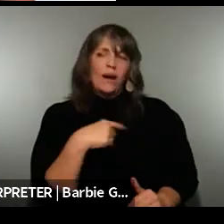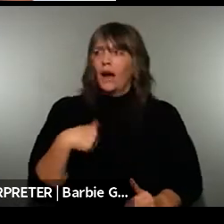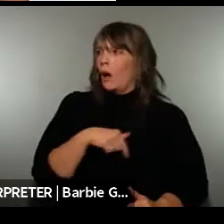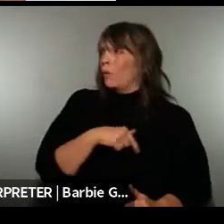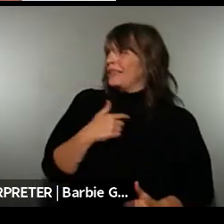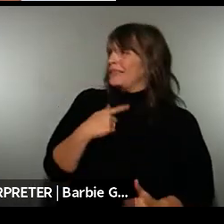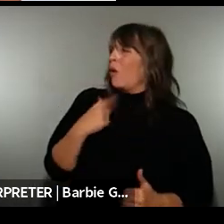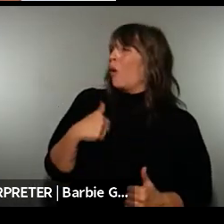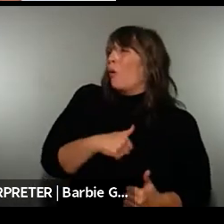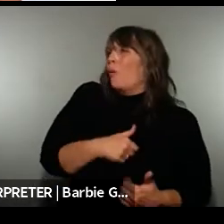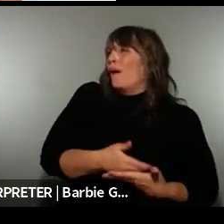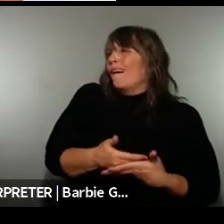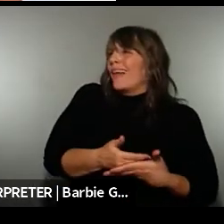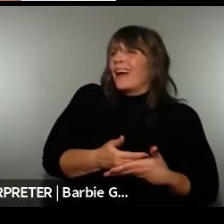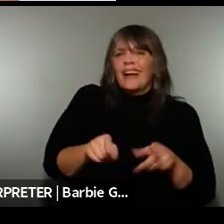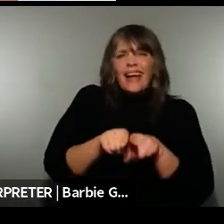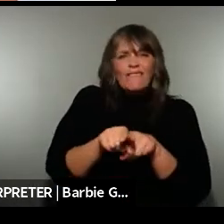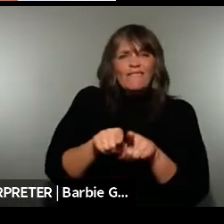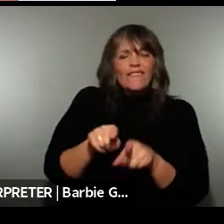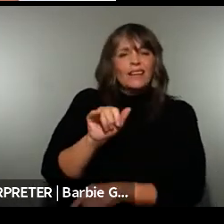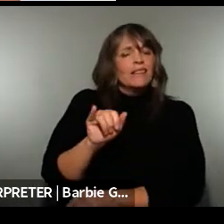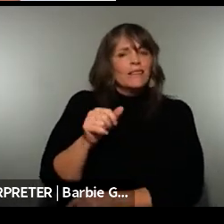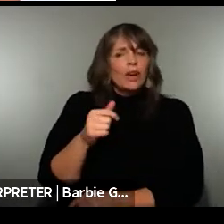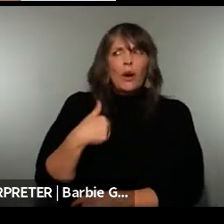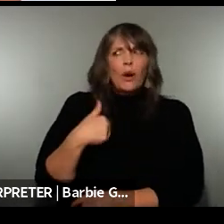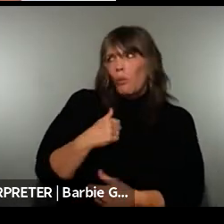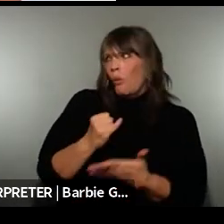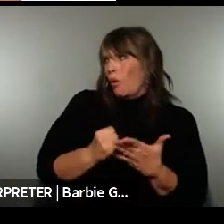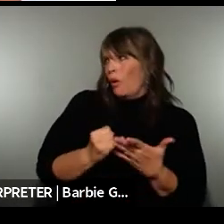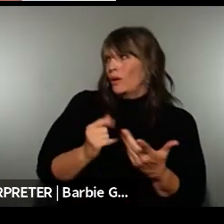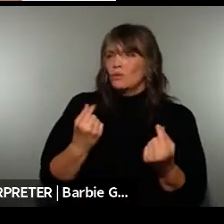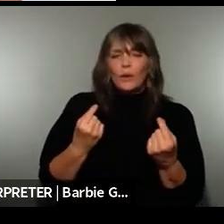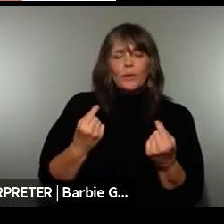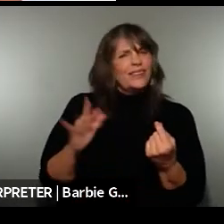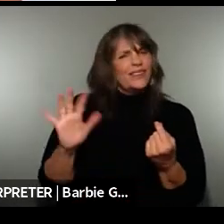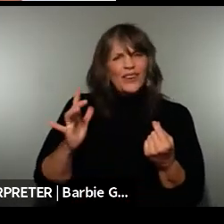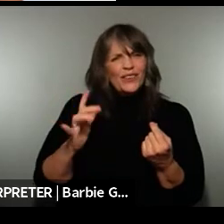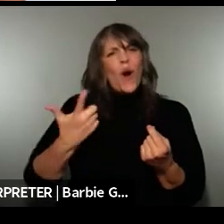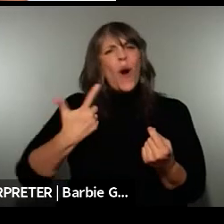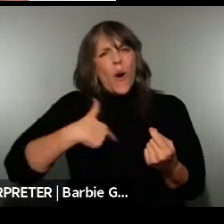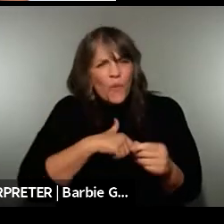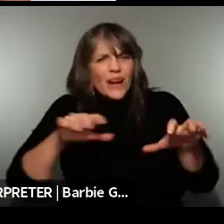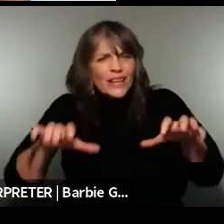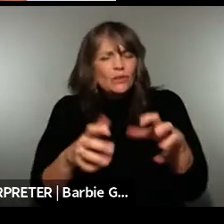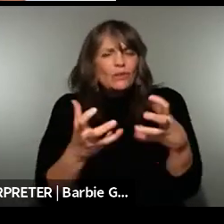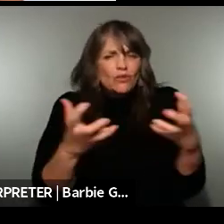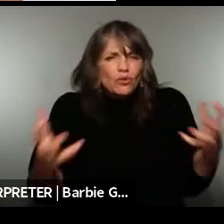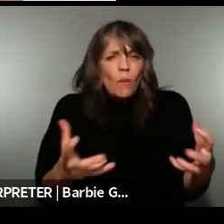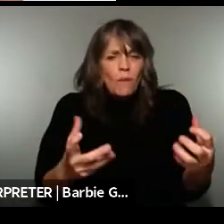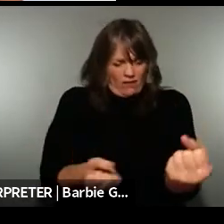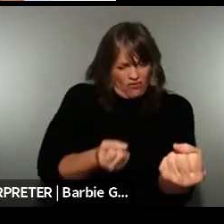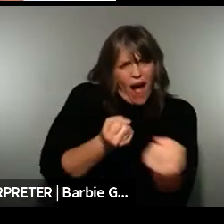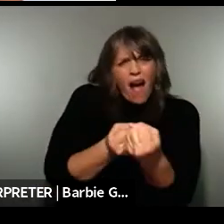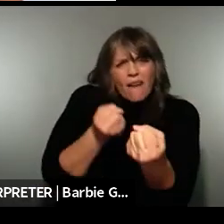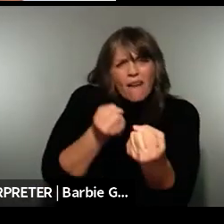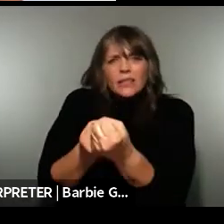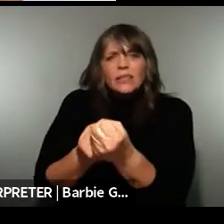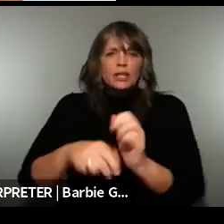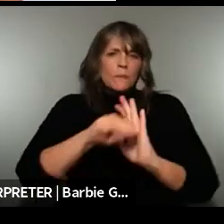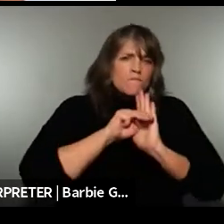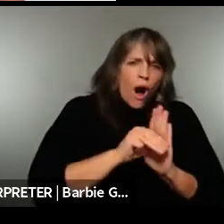to diminish that that has a place, there's so much we can do in terms of our advocacy and in terms of